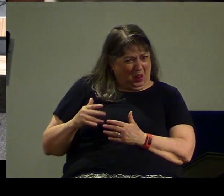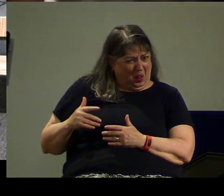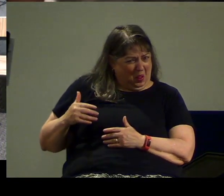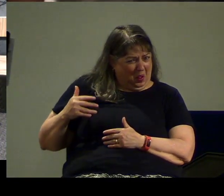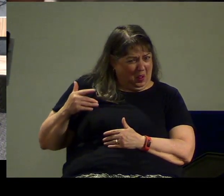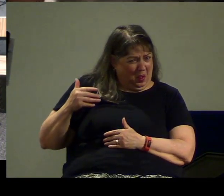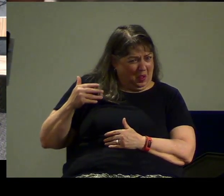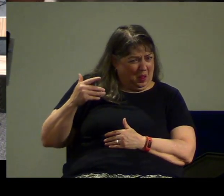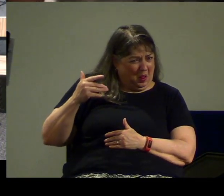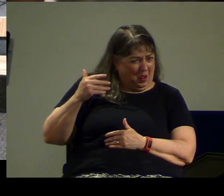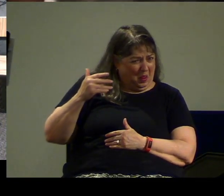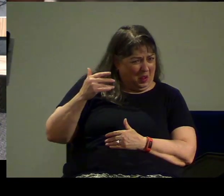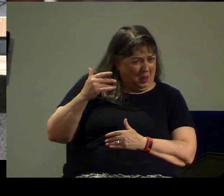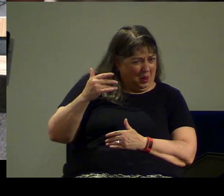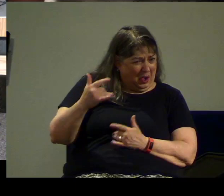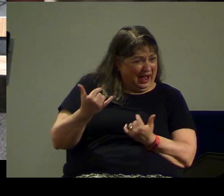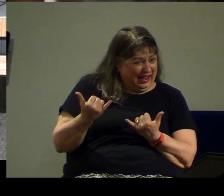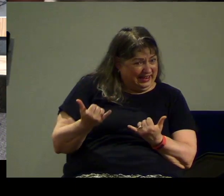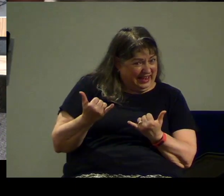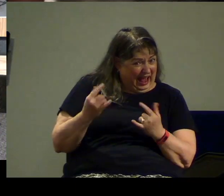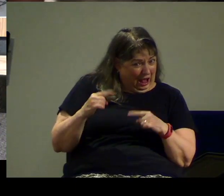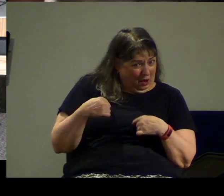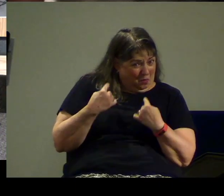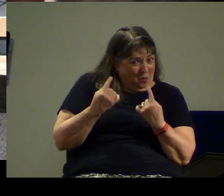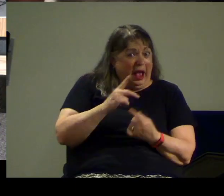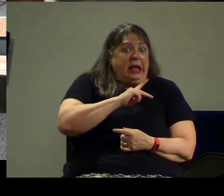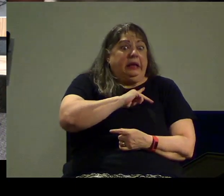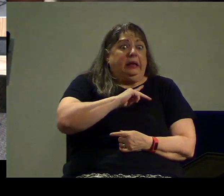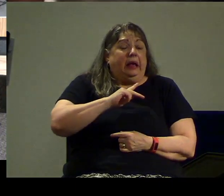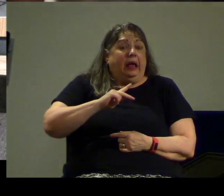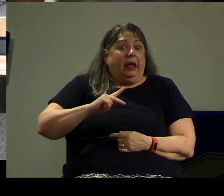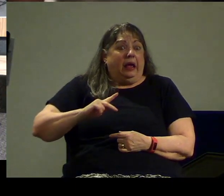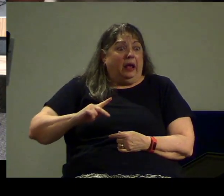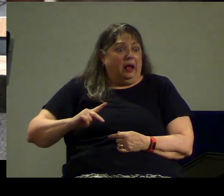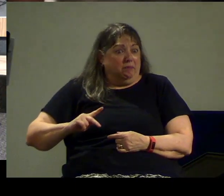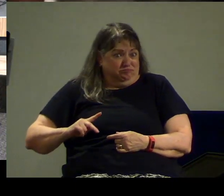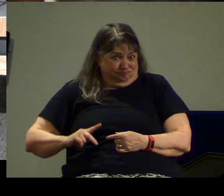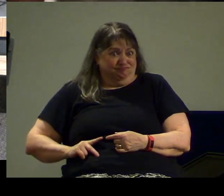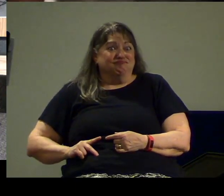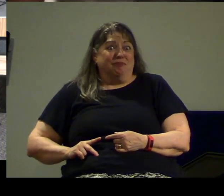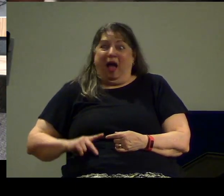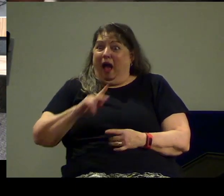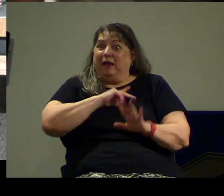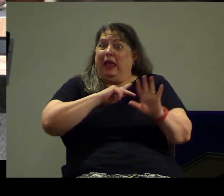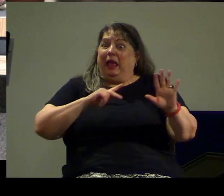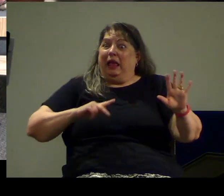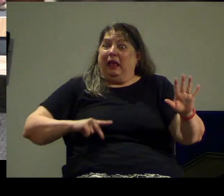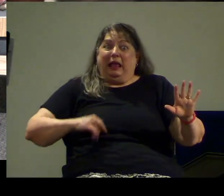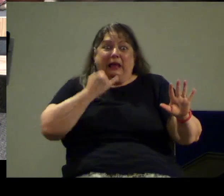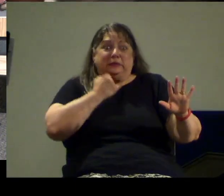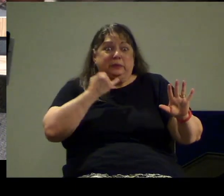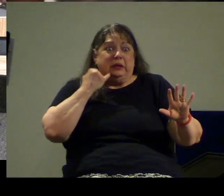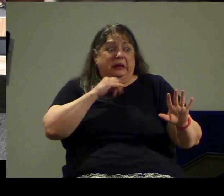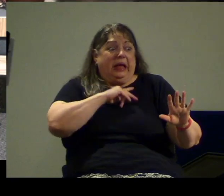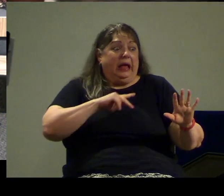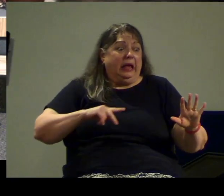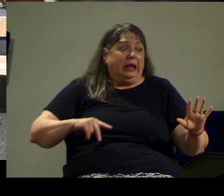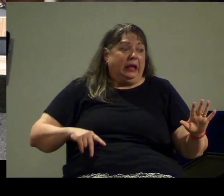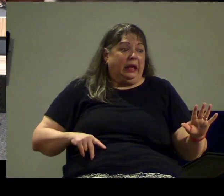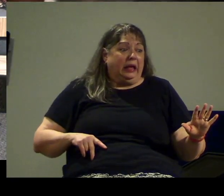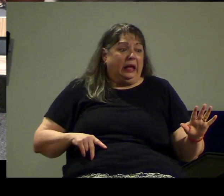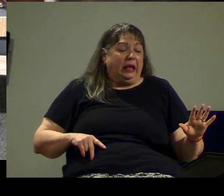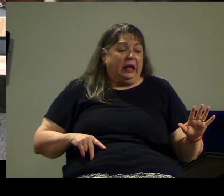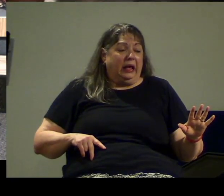life. Now he's installed as king of Israel. King of Israel. Think about that.